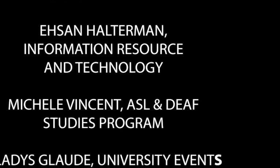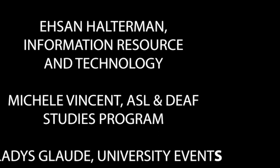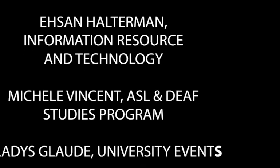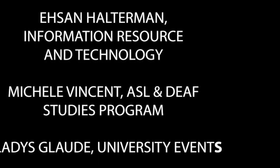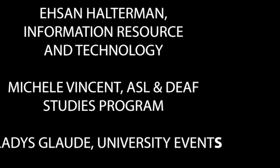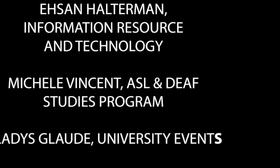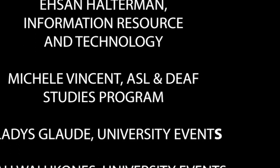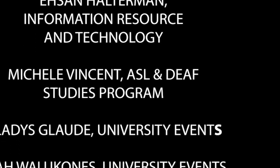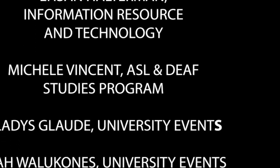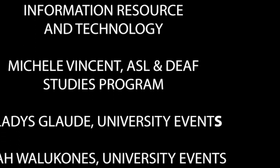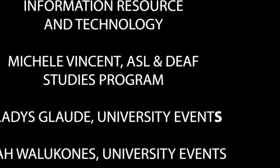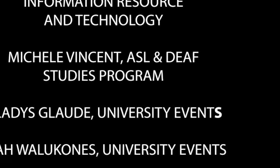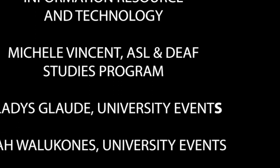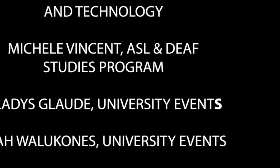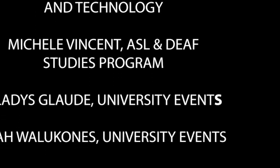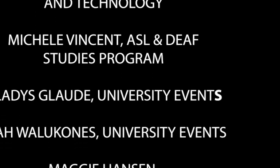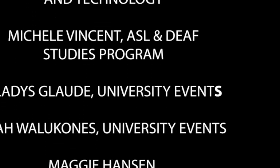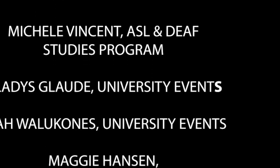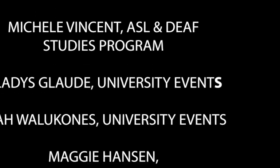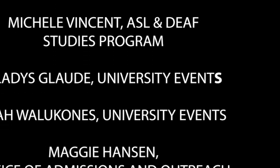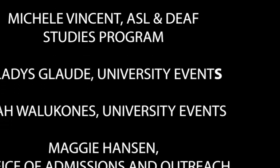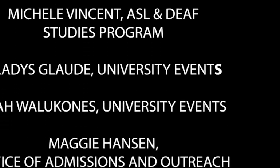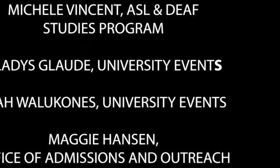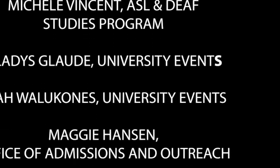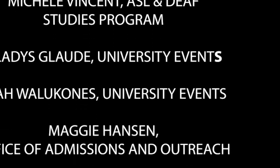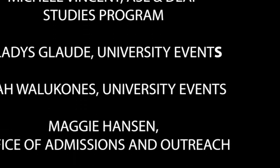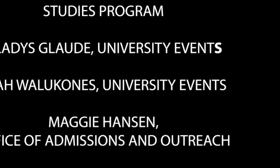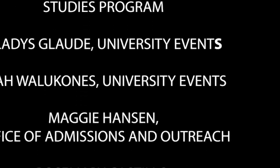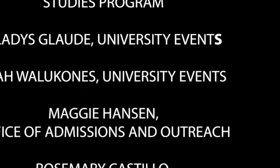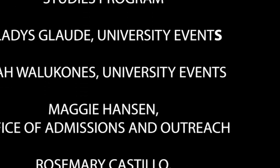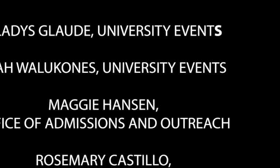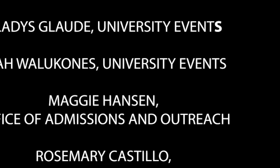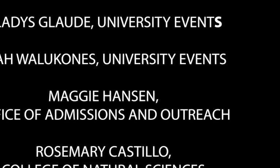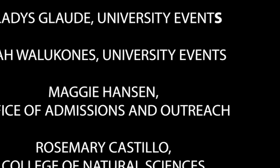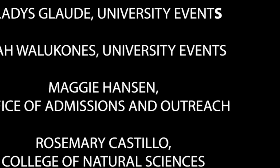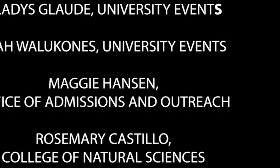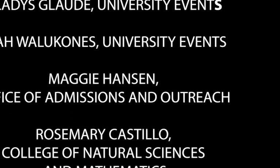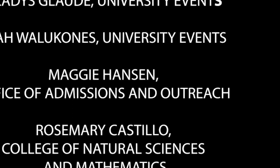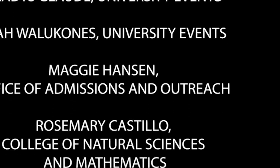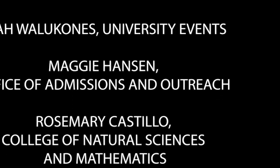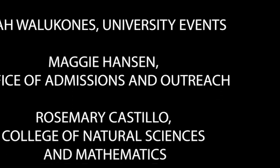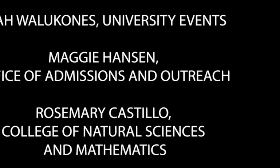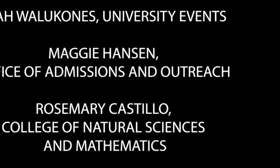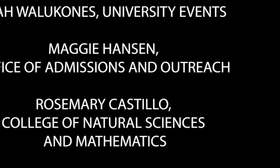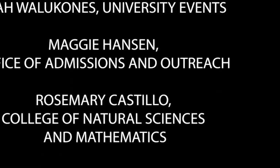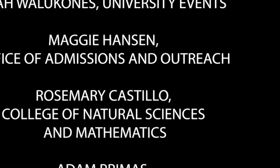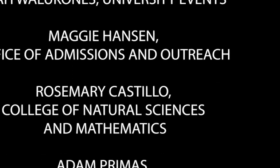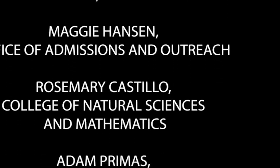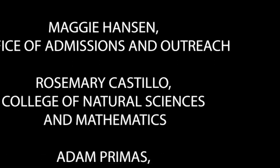students. So I'd say Sac State has had quite an impact on my life. All of these things